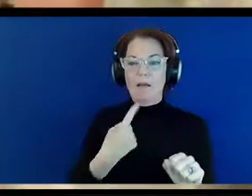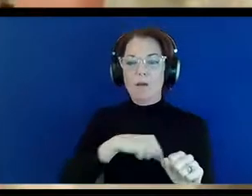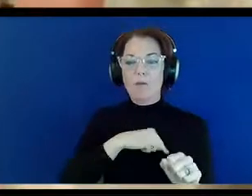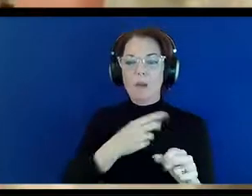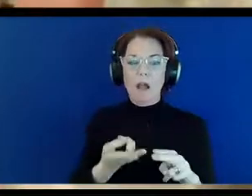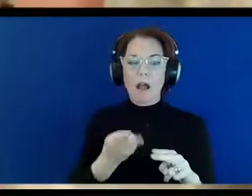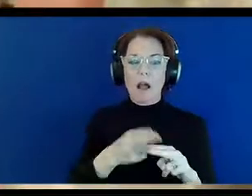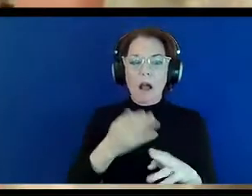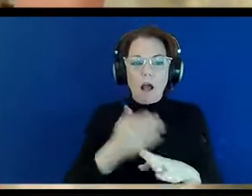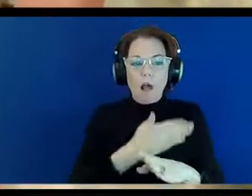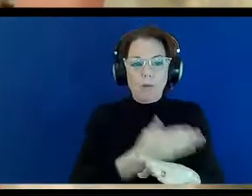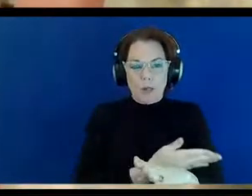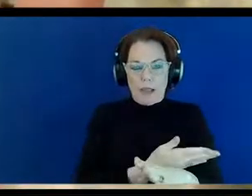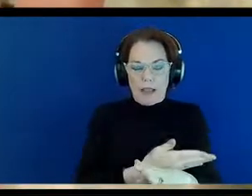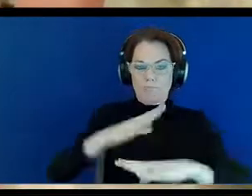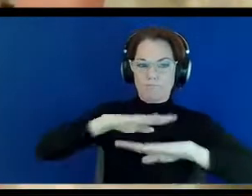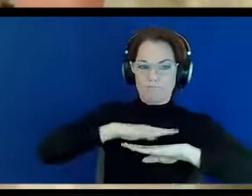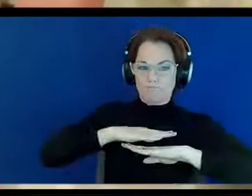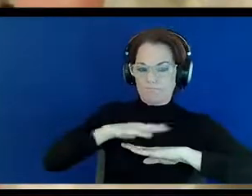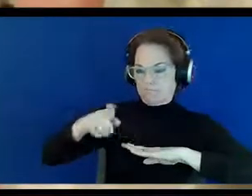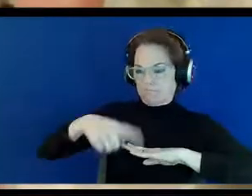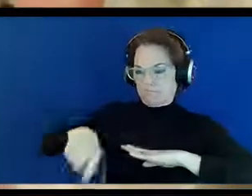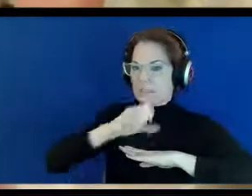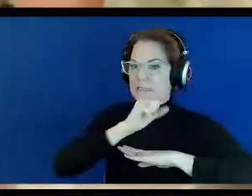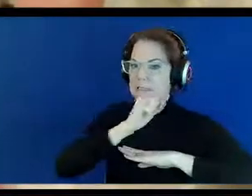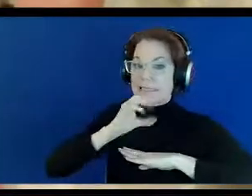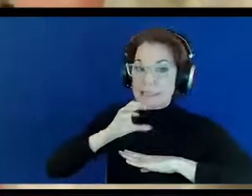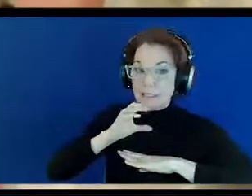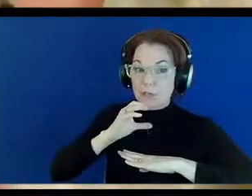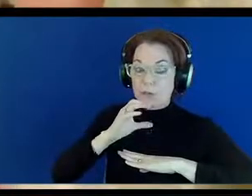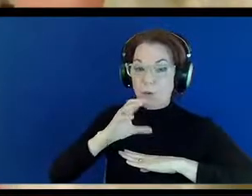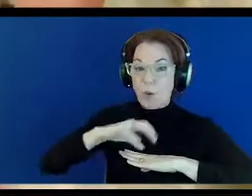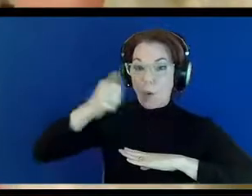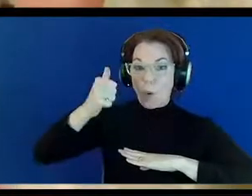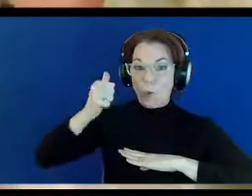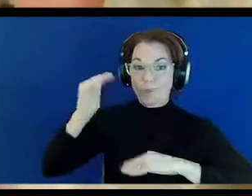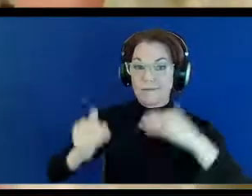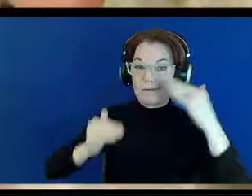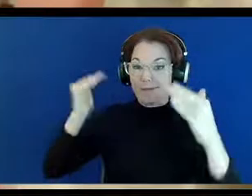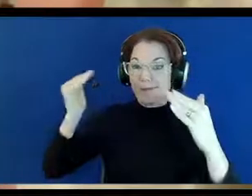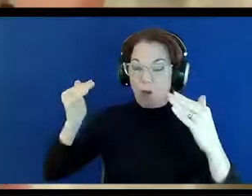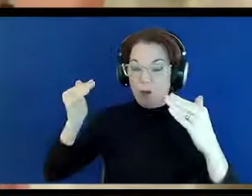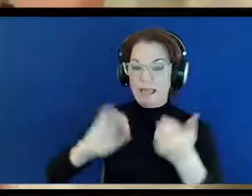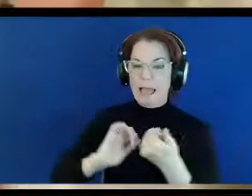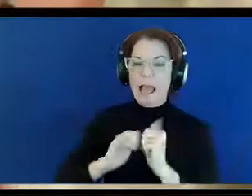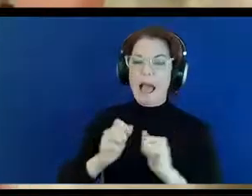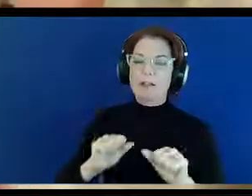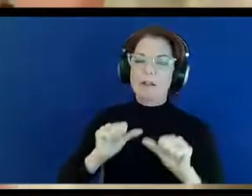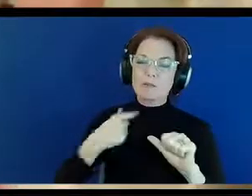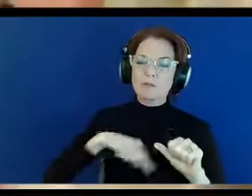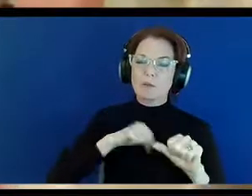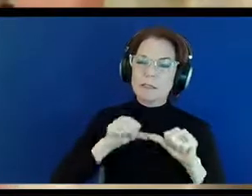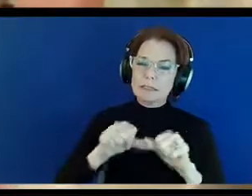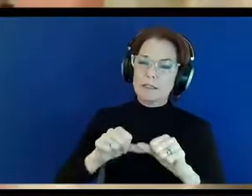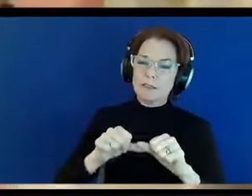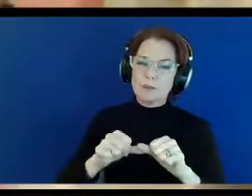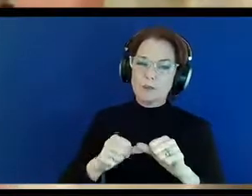meet the needs of seniors, older adults, or as we age in place in our own home, how can we continue to upgrade?